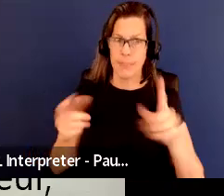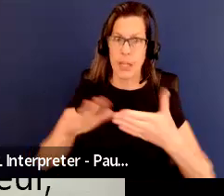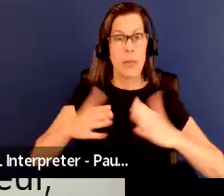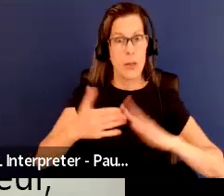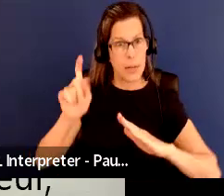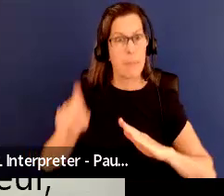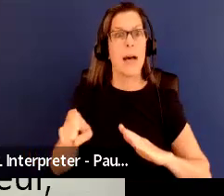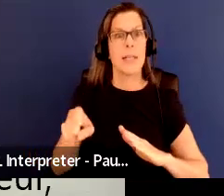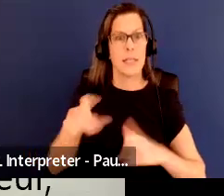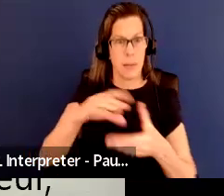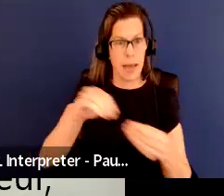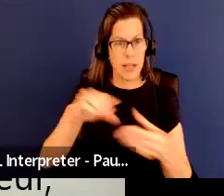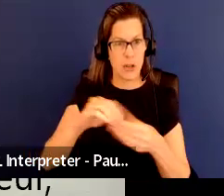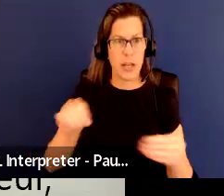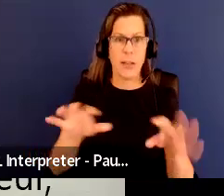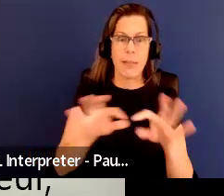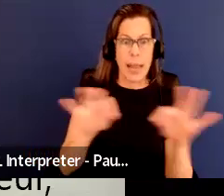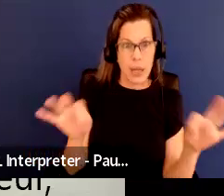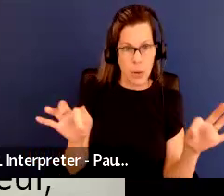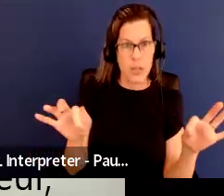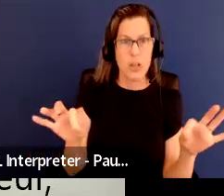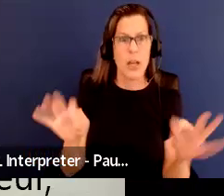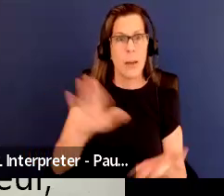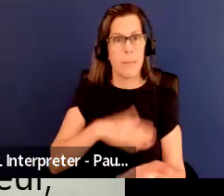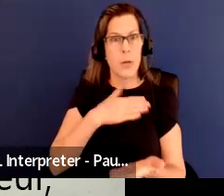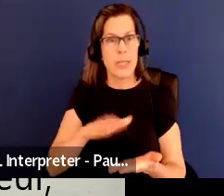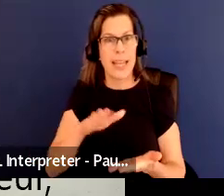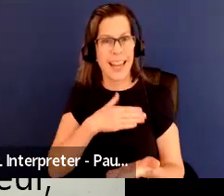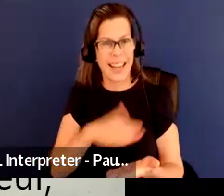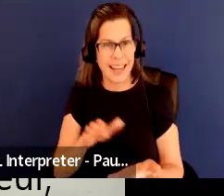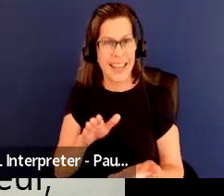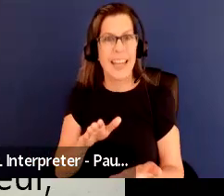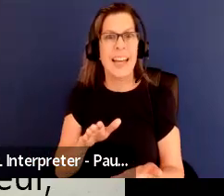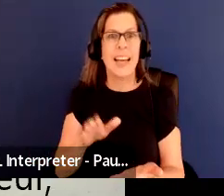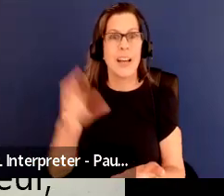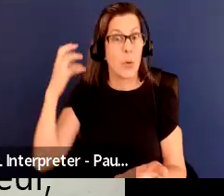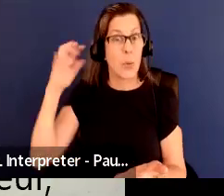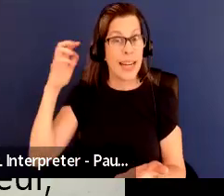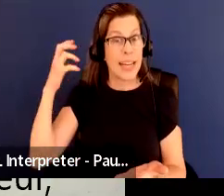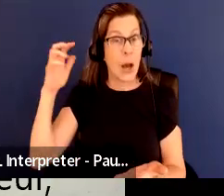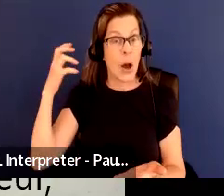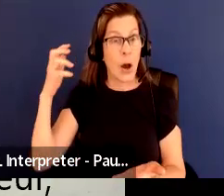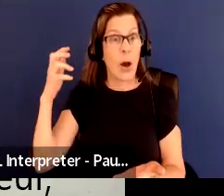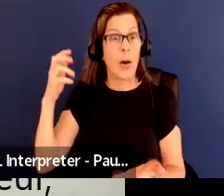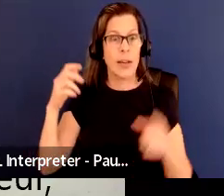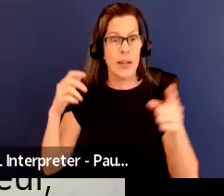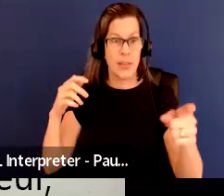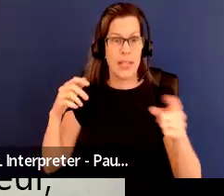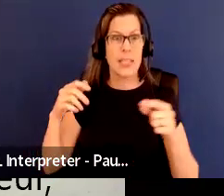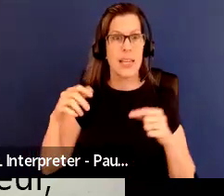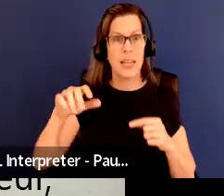without talking about the importance of language and music and radio. This is Herminia